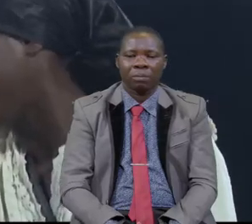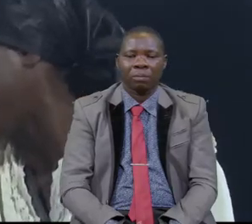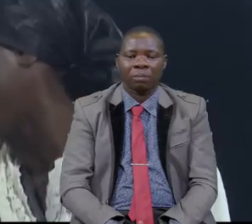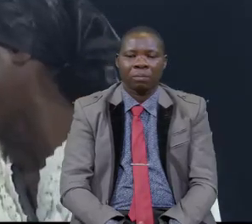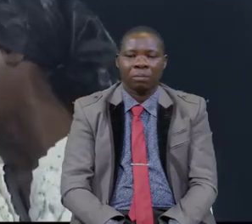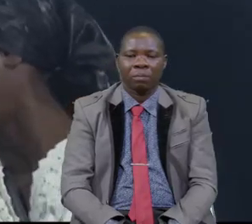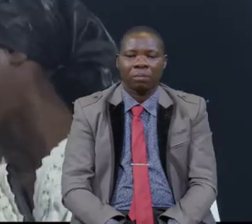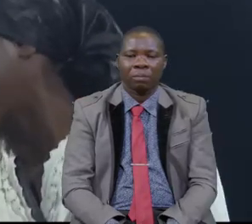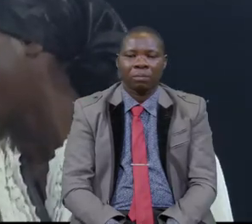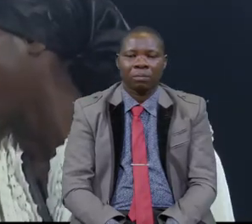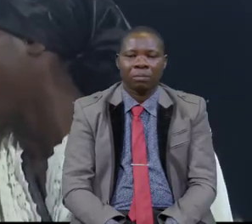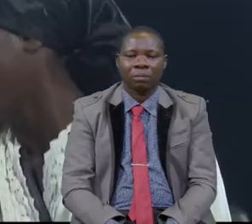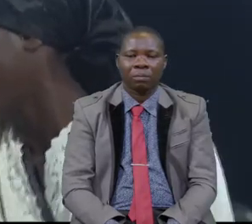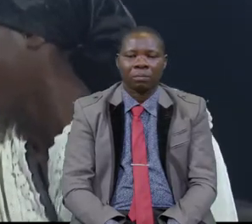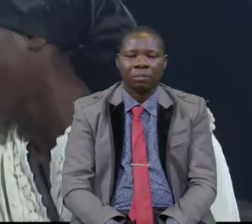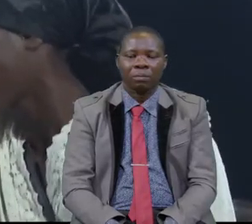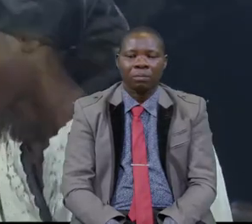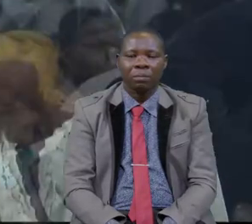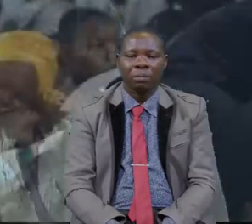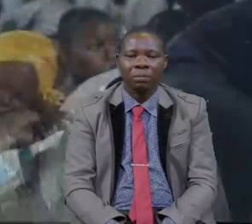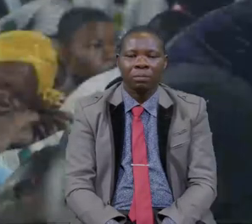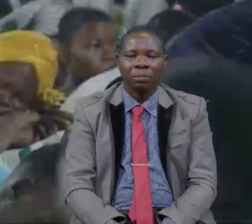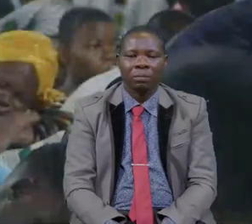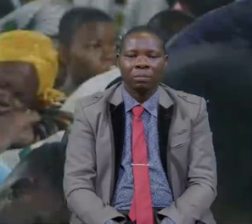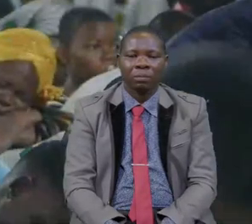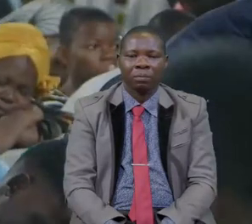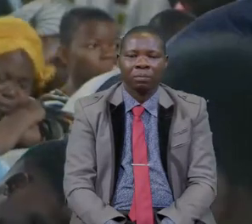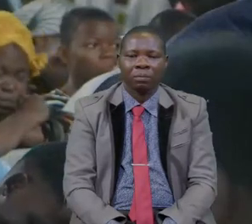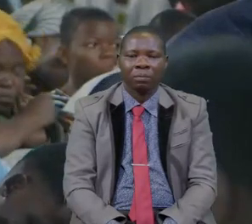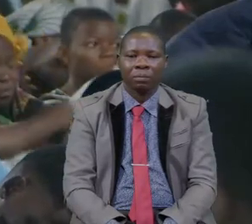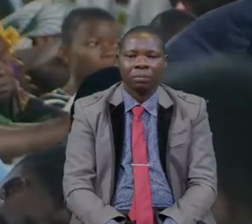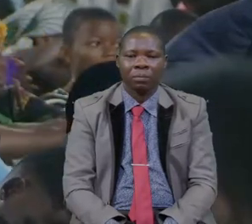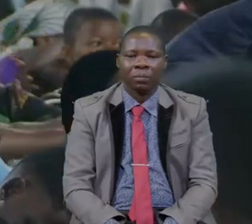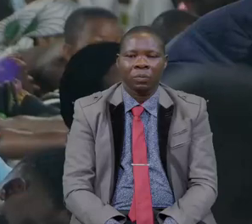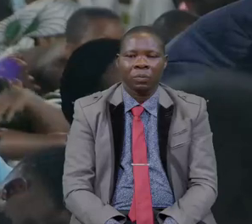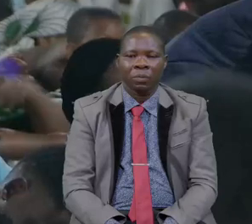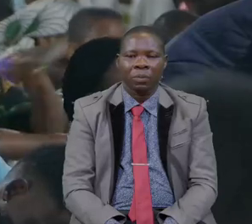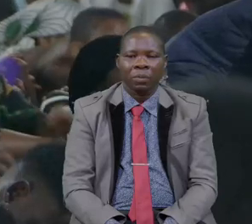At my right hand side, if you finish, can you indicate?